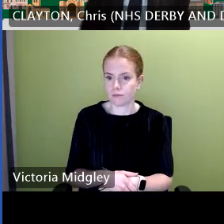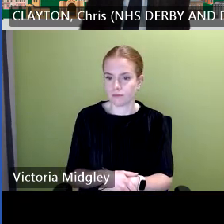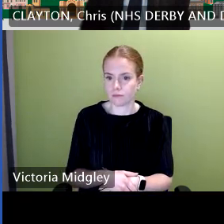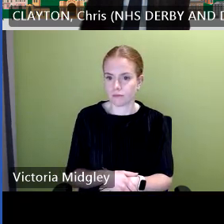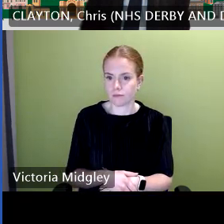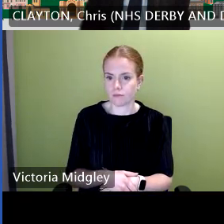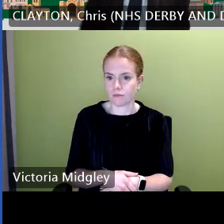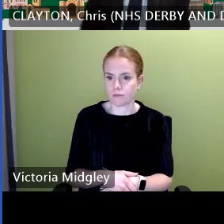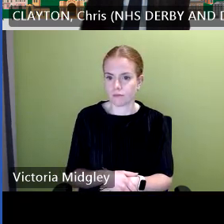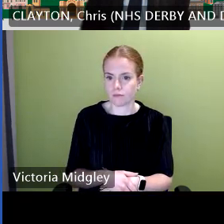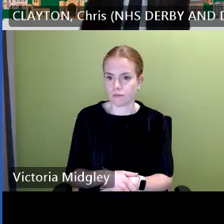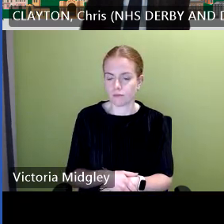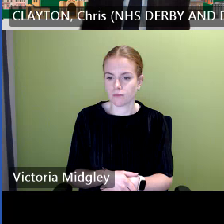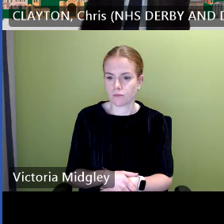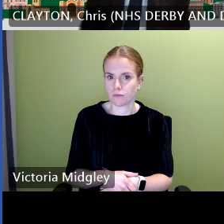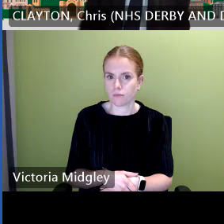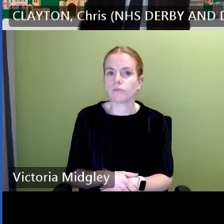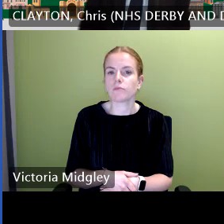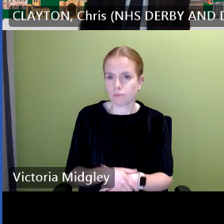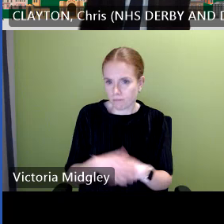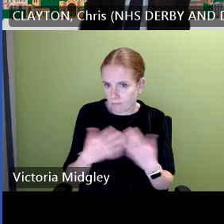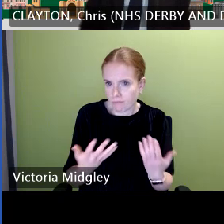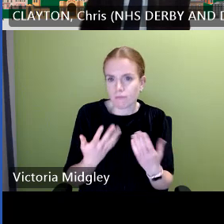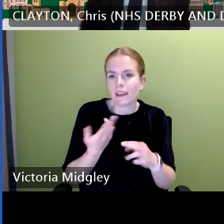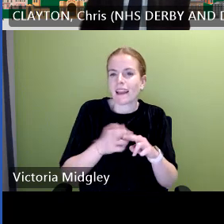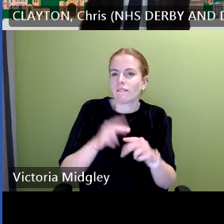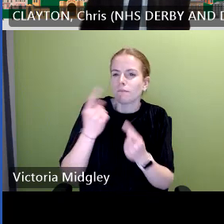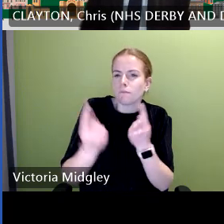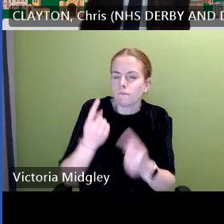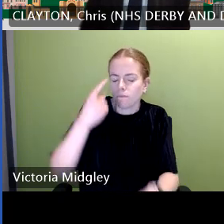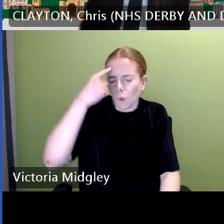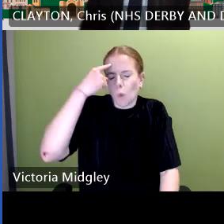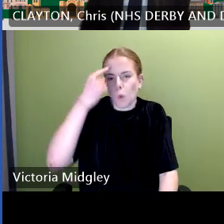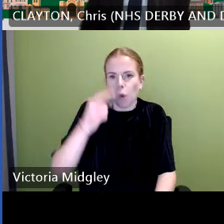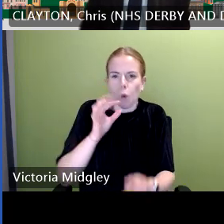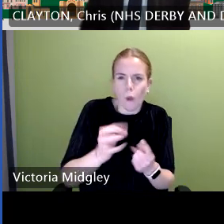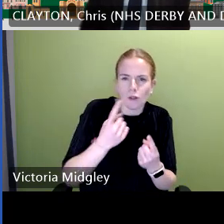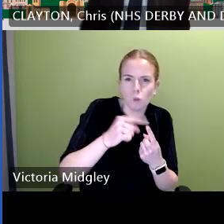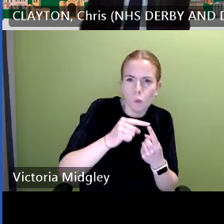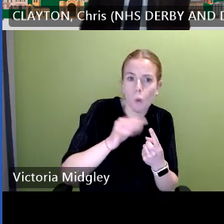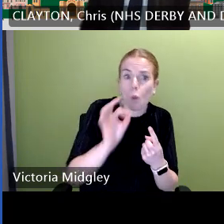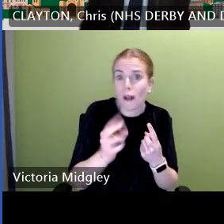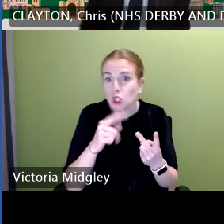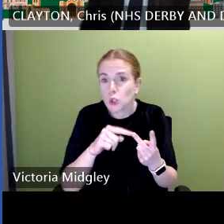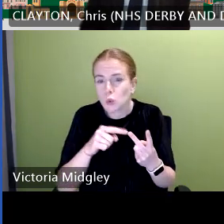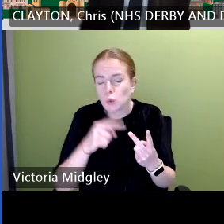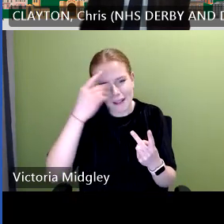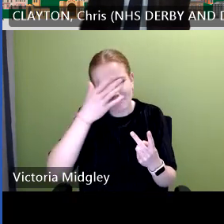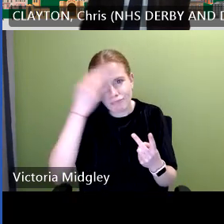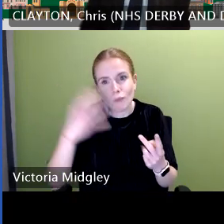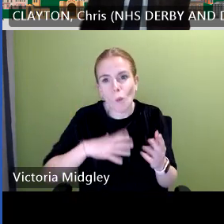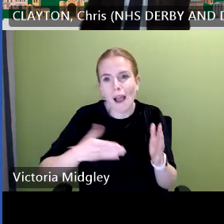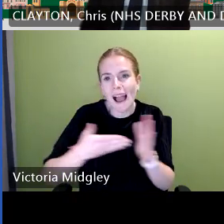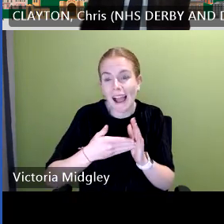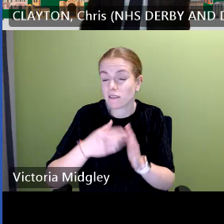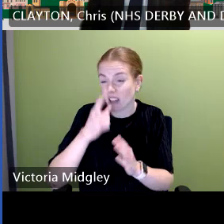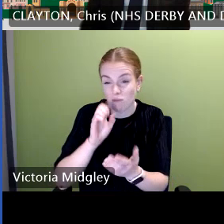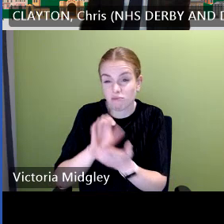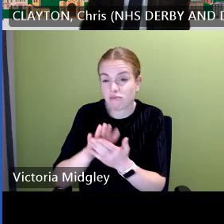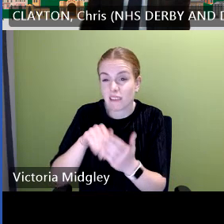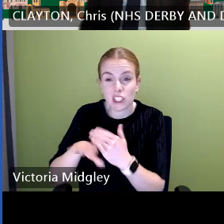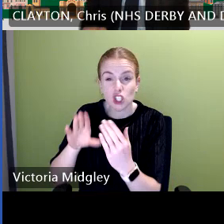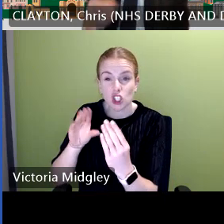Again, if you did have some ideas around the other ones that you wanted to pop in, just pop it in the chat and we'll make sure they go in as well. So the next one is, if the 10-year